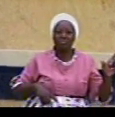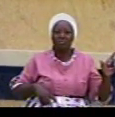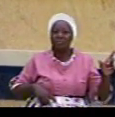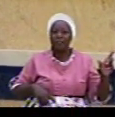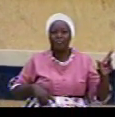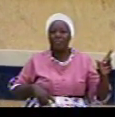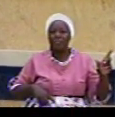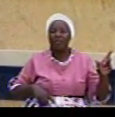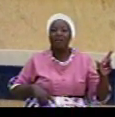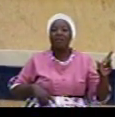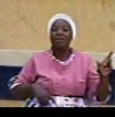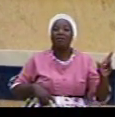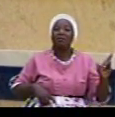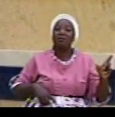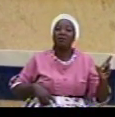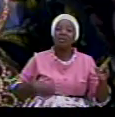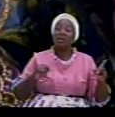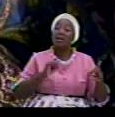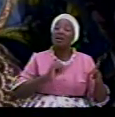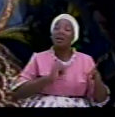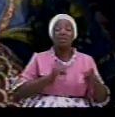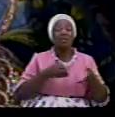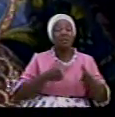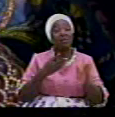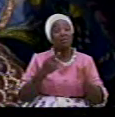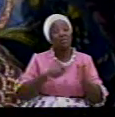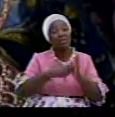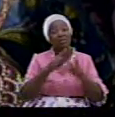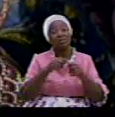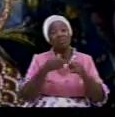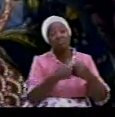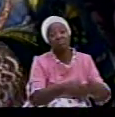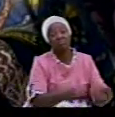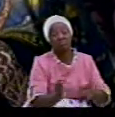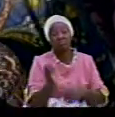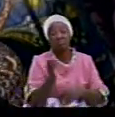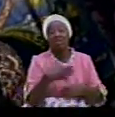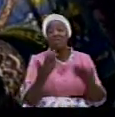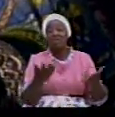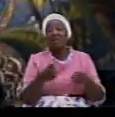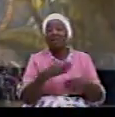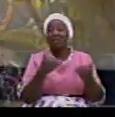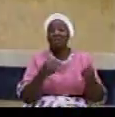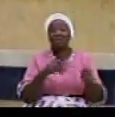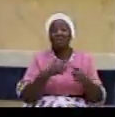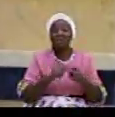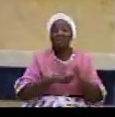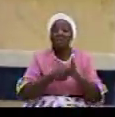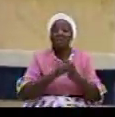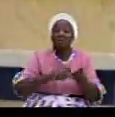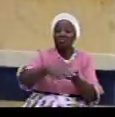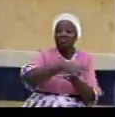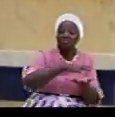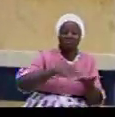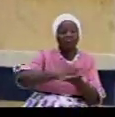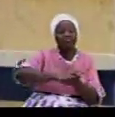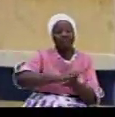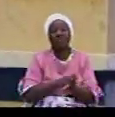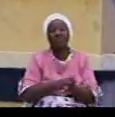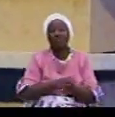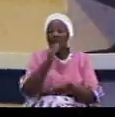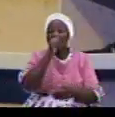I allow the key to be dropped, and the key is mangled. I'm sorry.